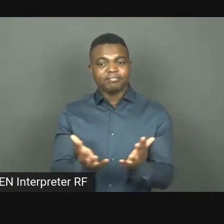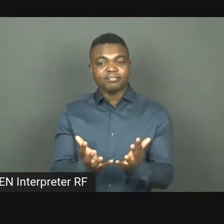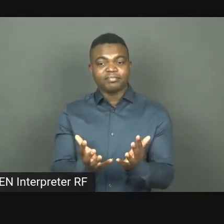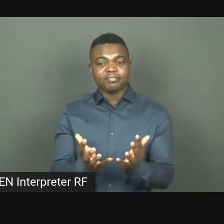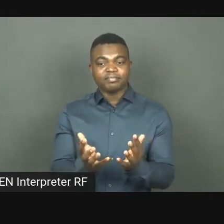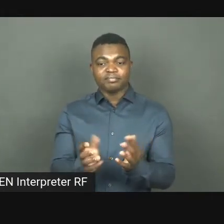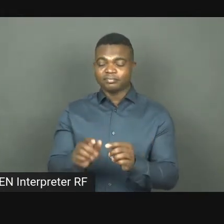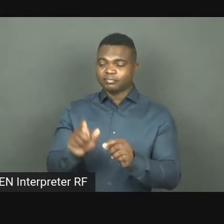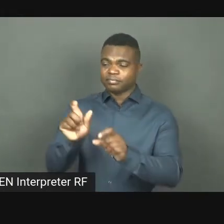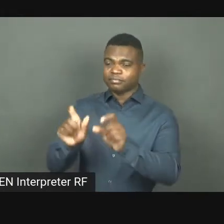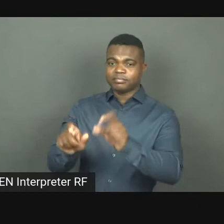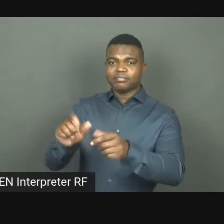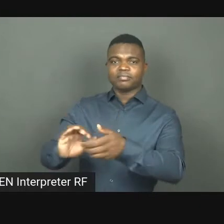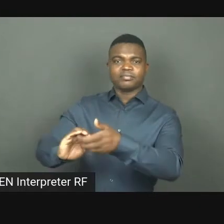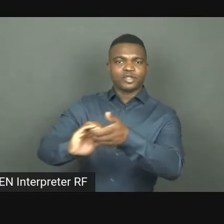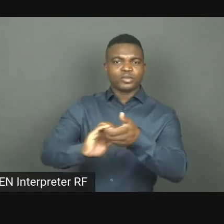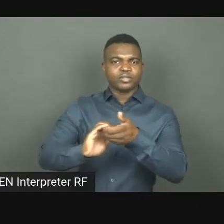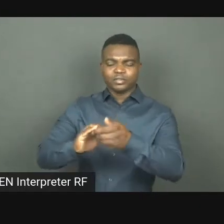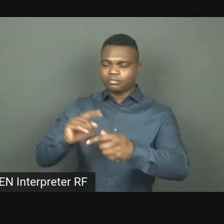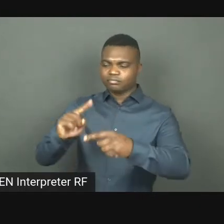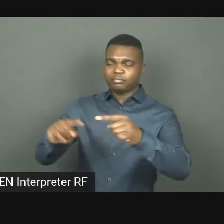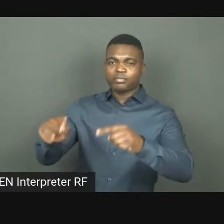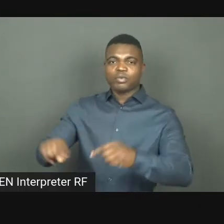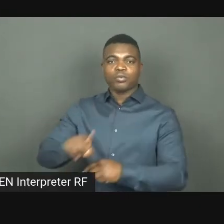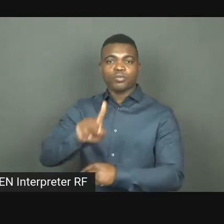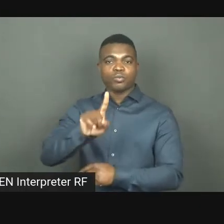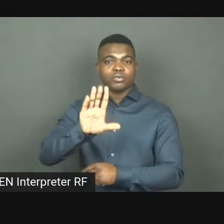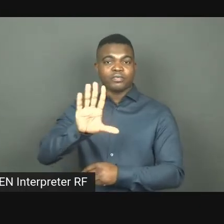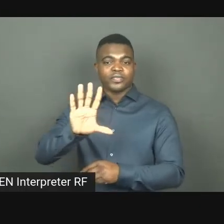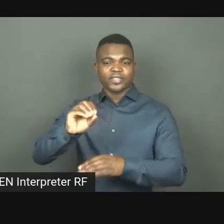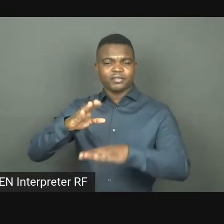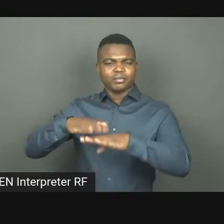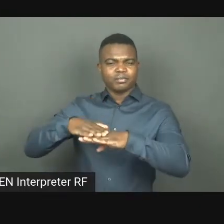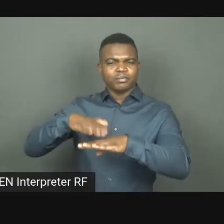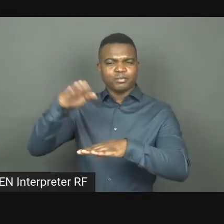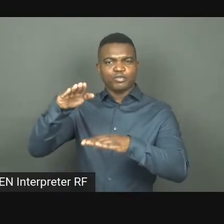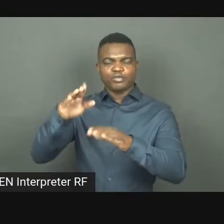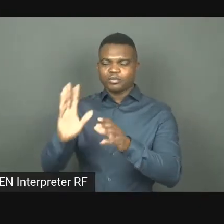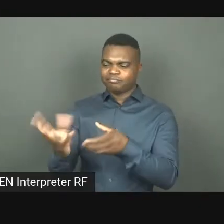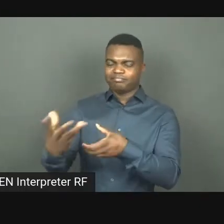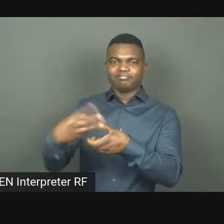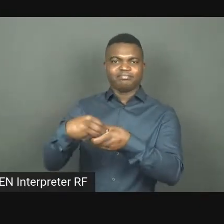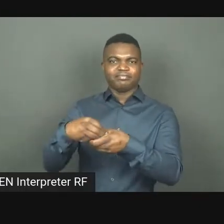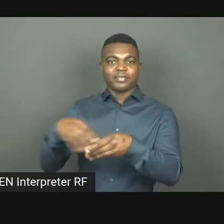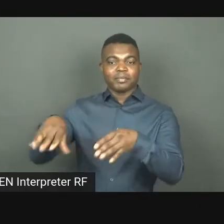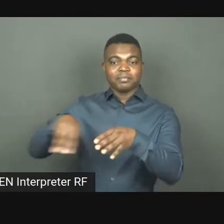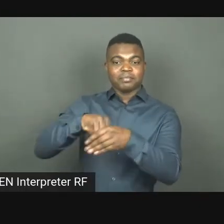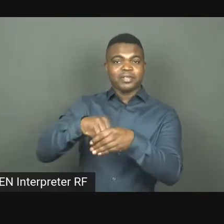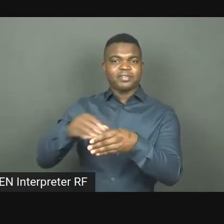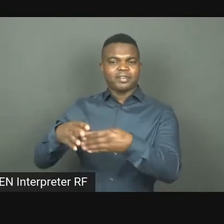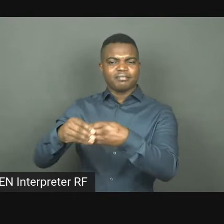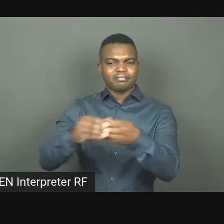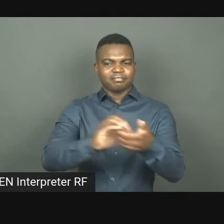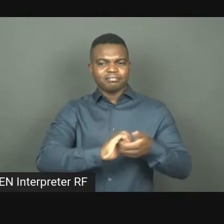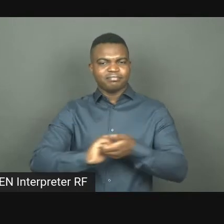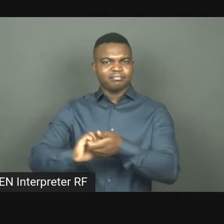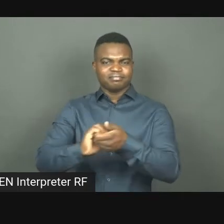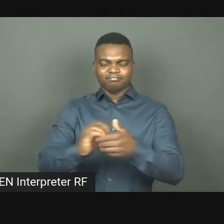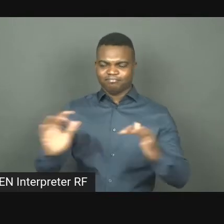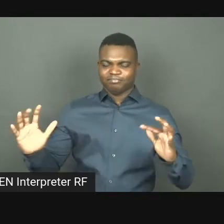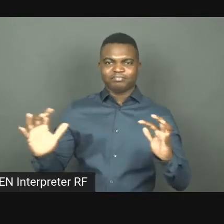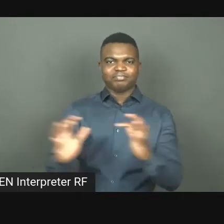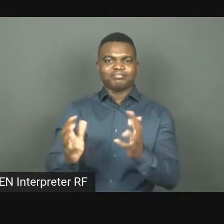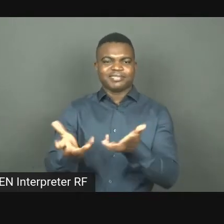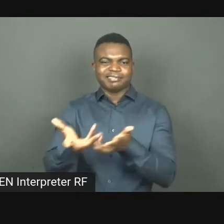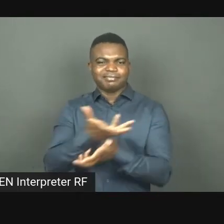good. I've been with the British Red Cross for more than 9 years, and we were one of the founding members of the CHS Alliance